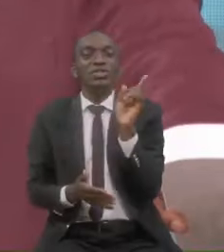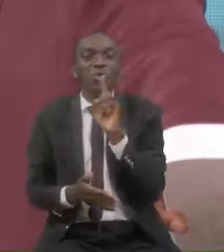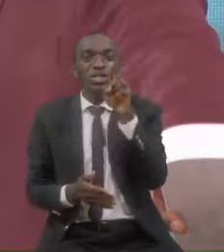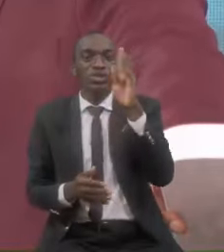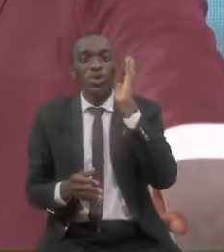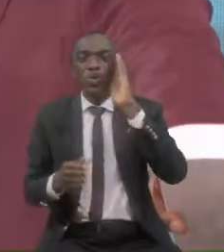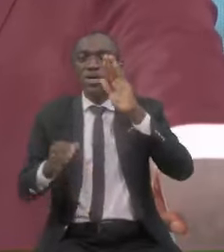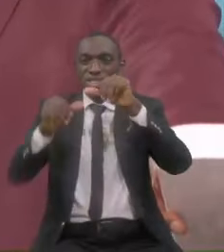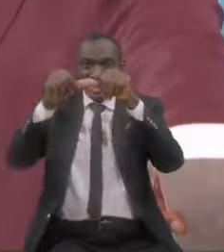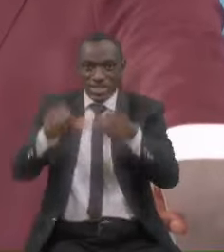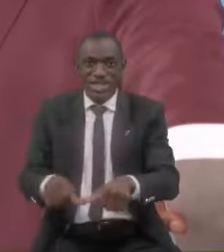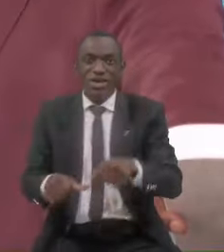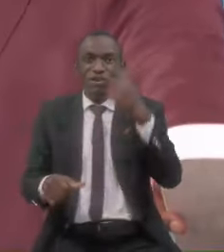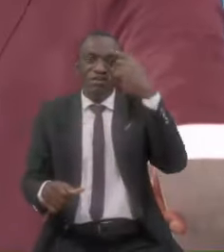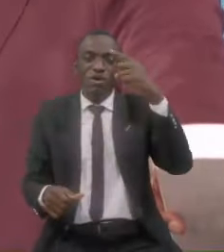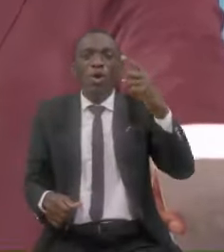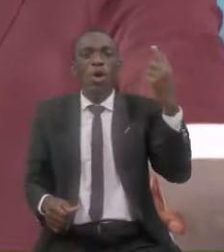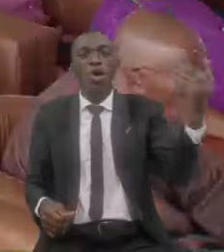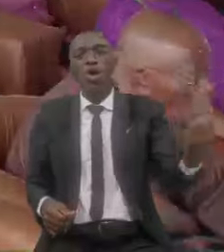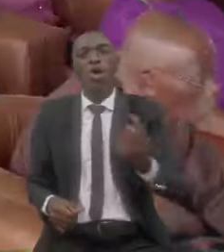for all eternity.